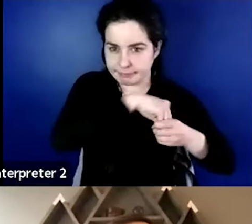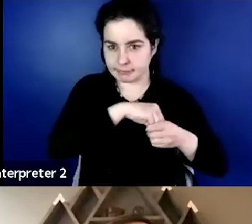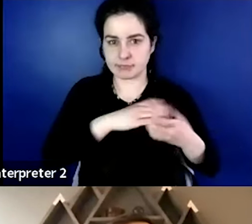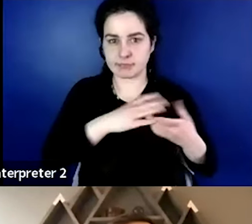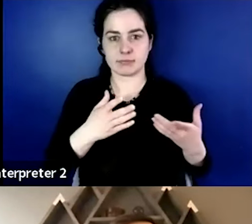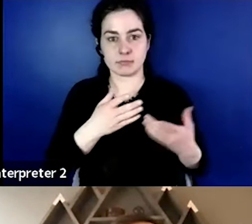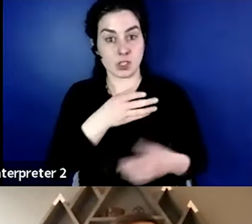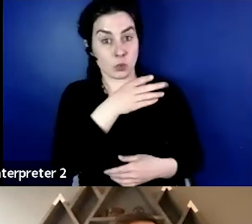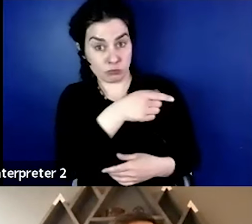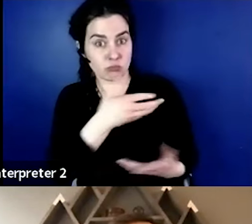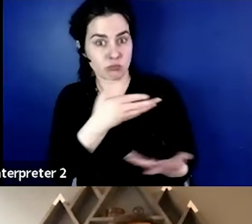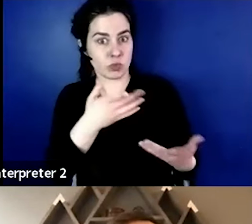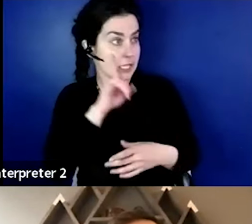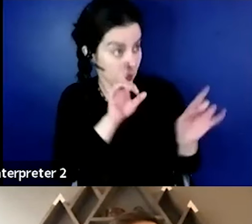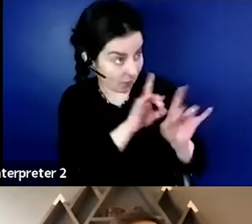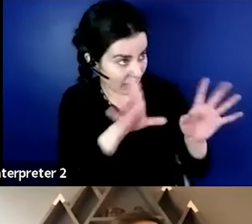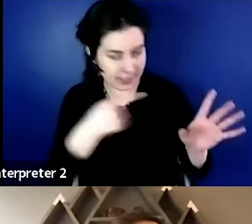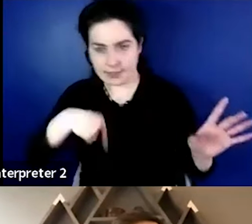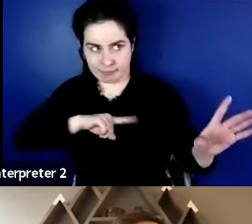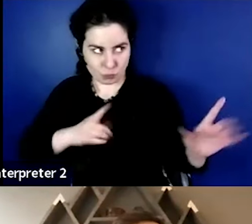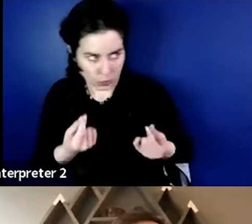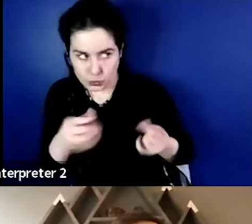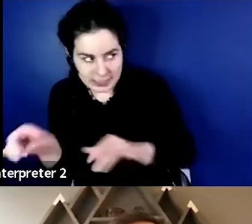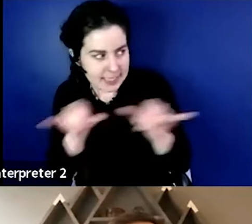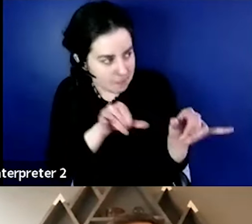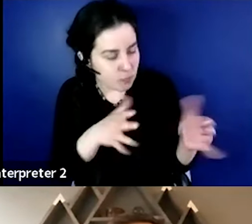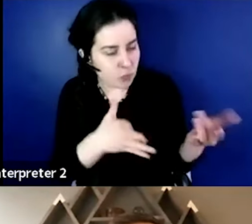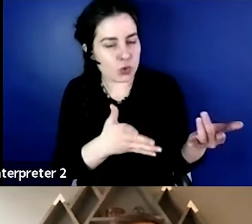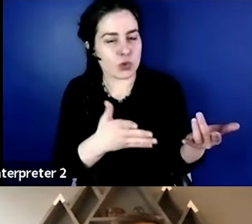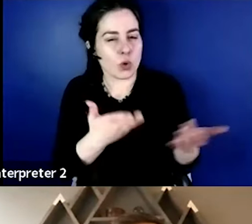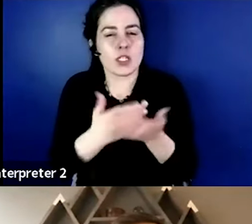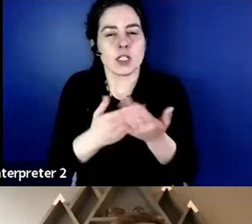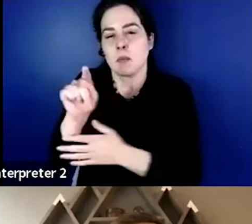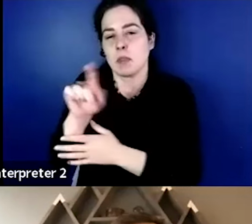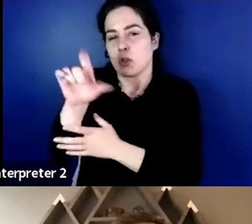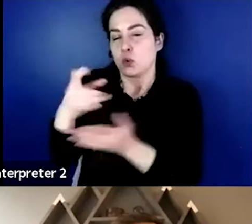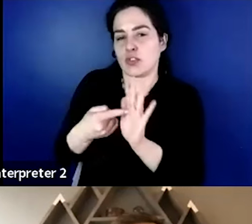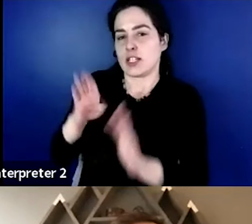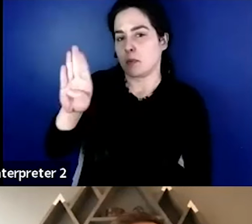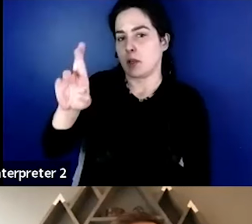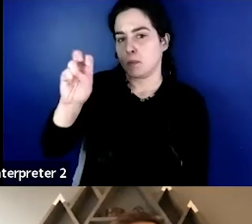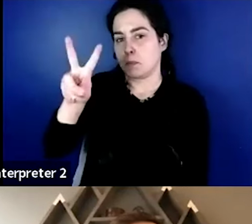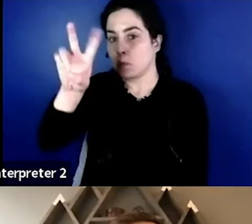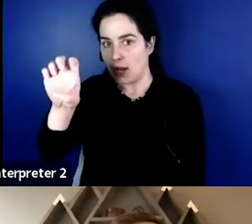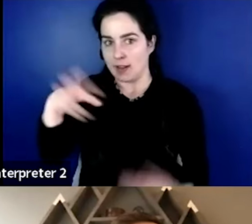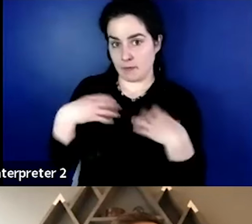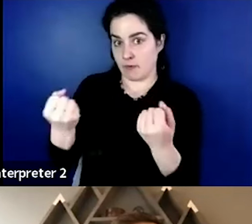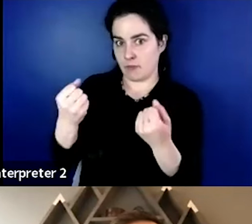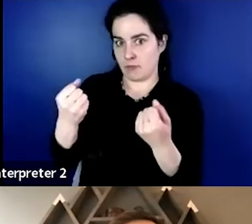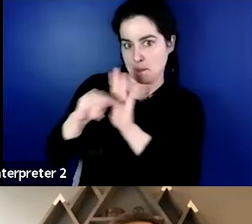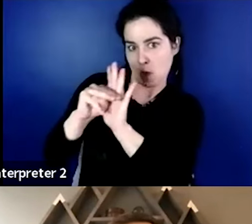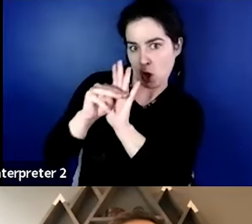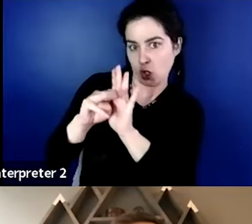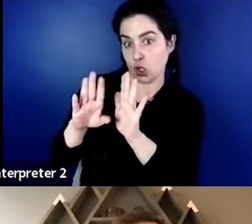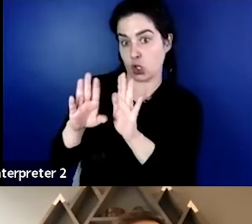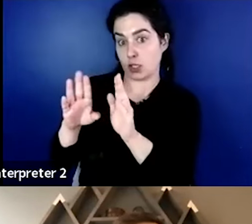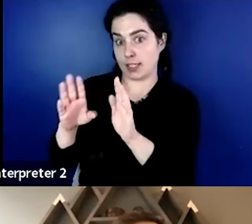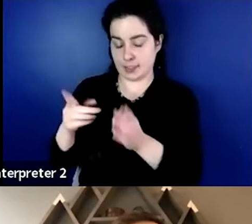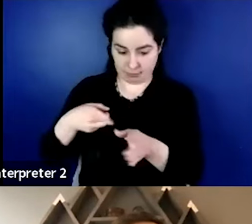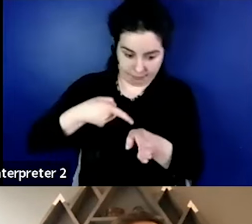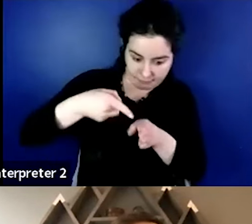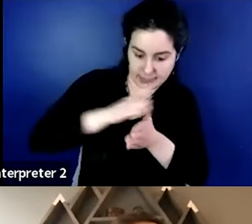are we. This is the work that we're doing. And some of the tools, like the Brave model, is focusing on sexual violence, but it can be used for gender-based violence. And